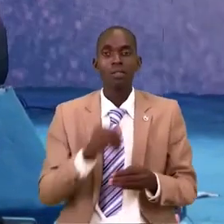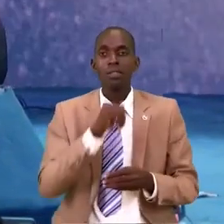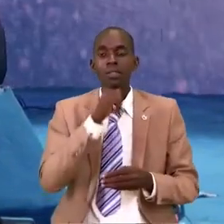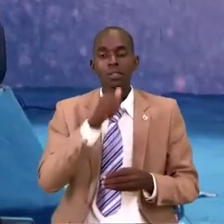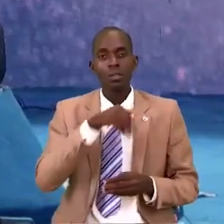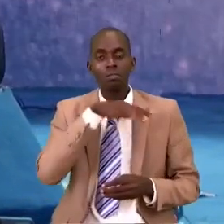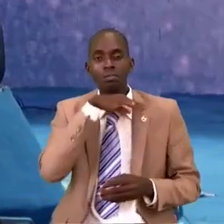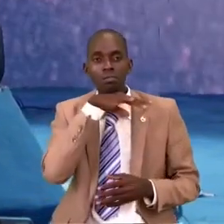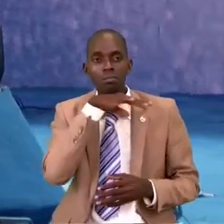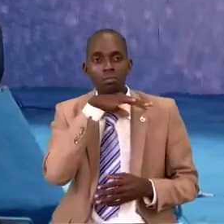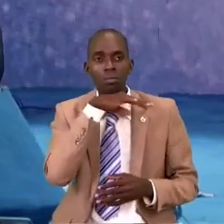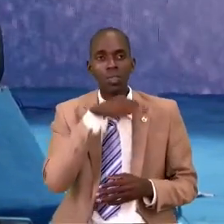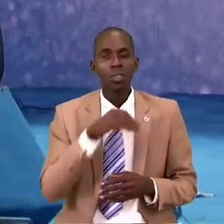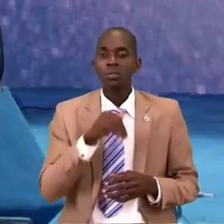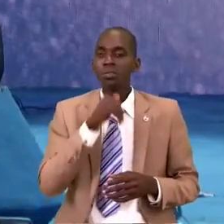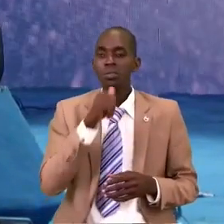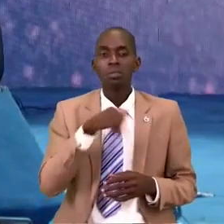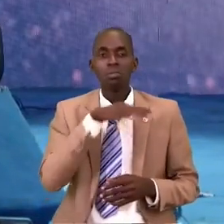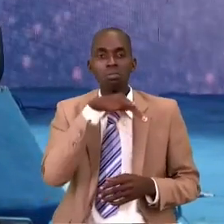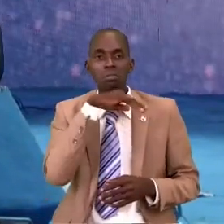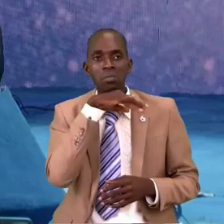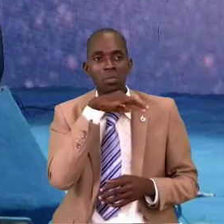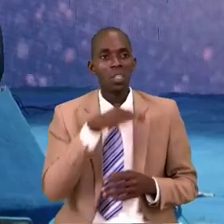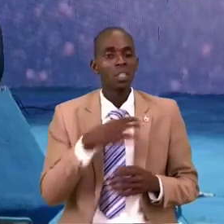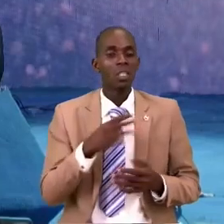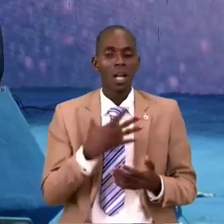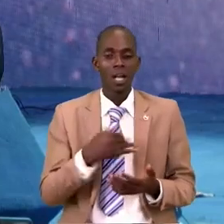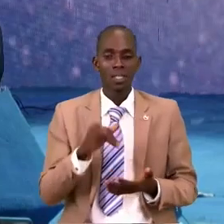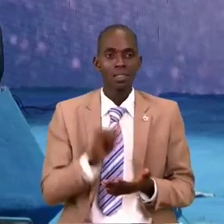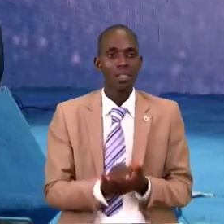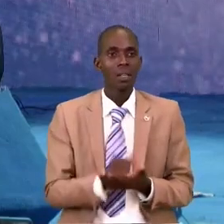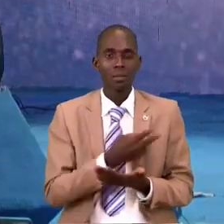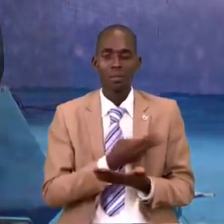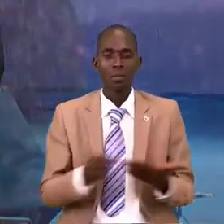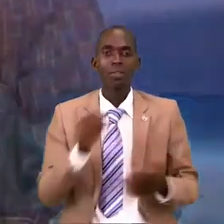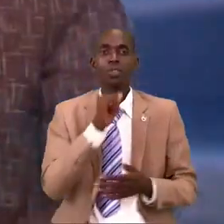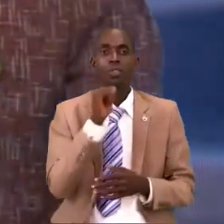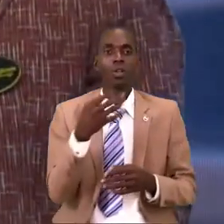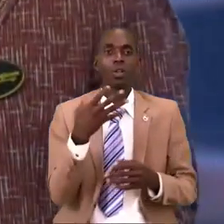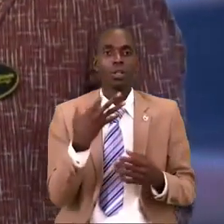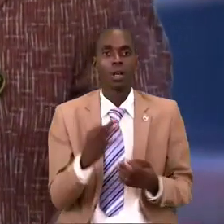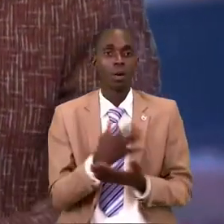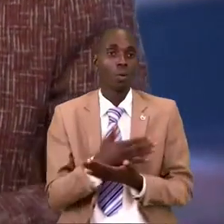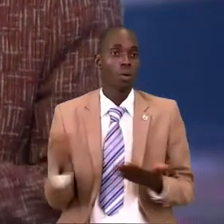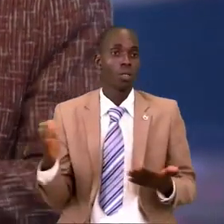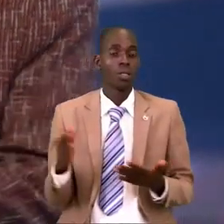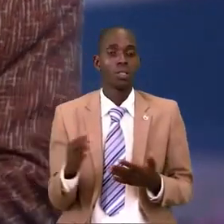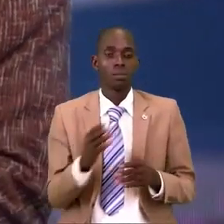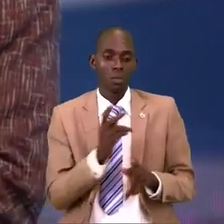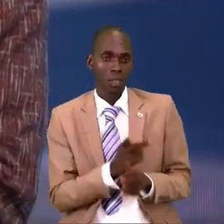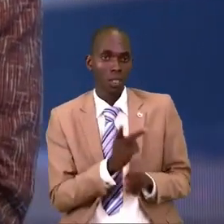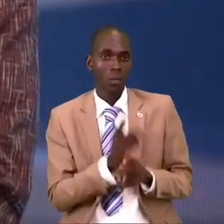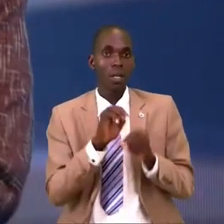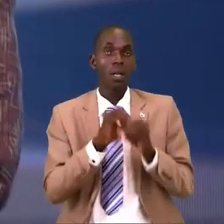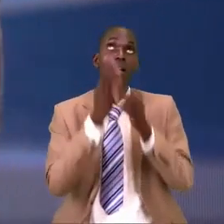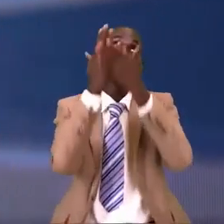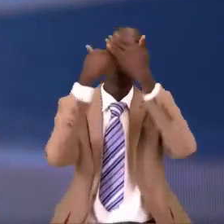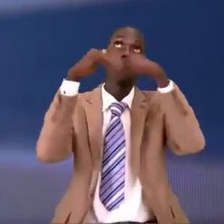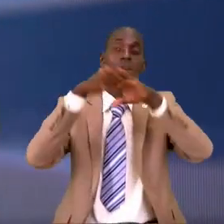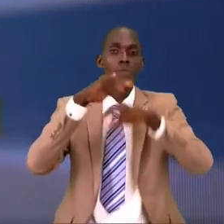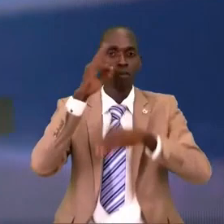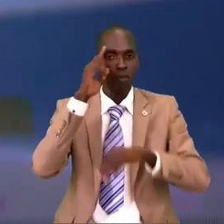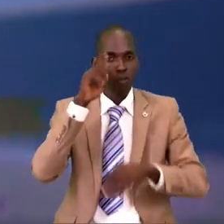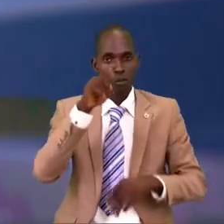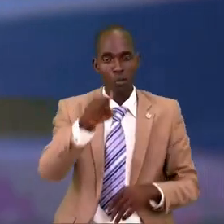in heaven for you. Then he tells us in verse 5, it says, who are kept by